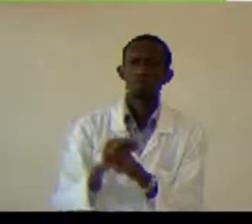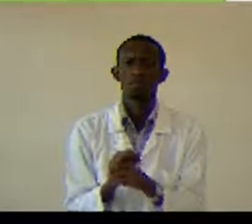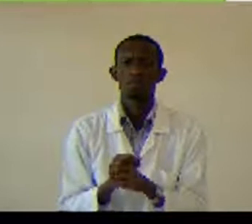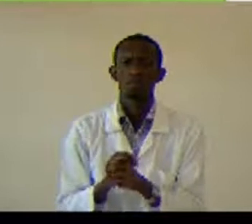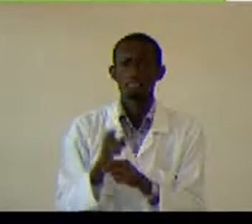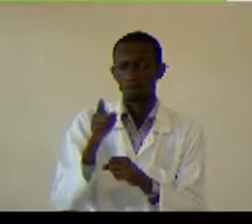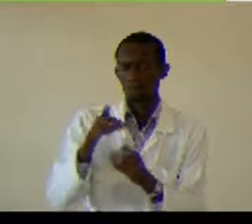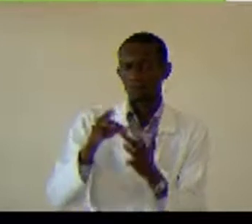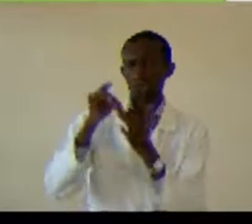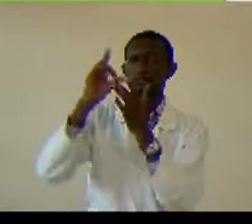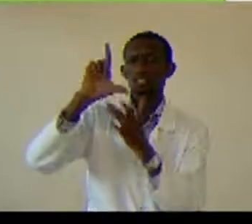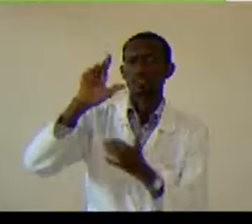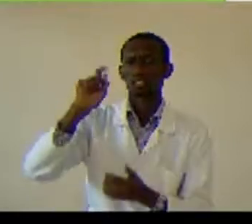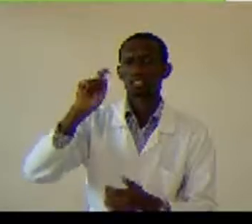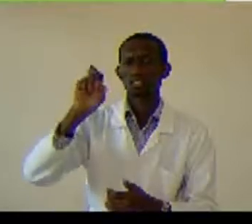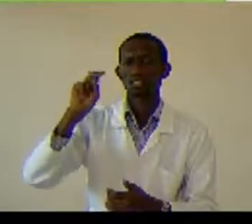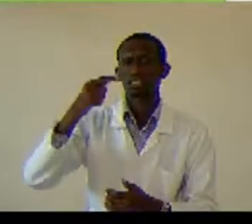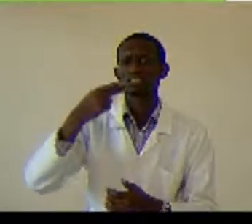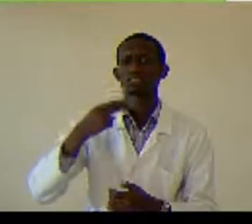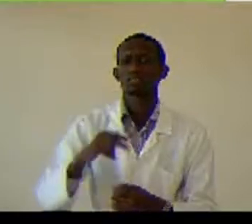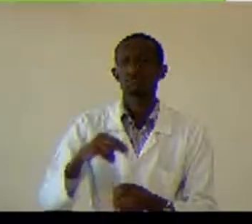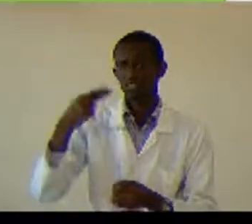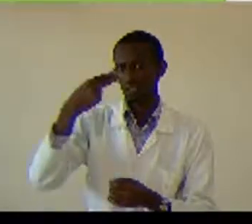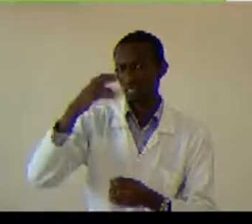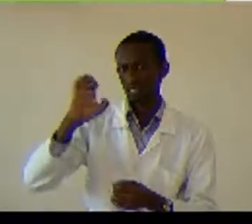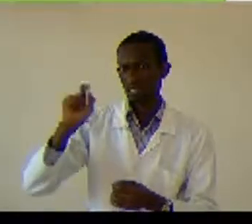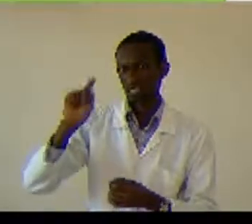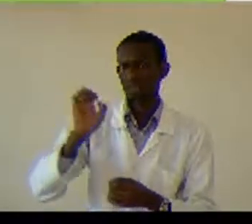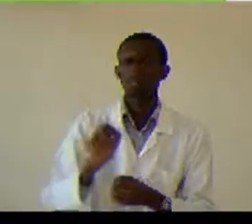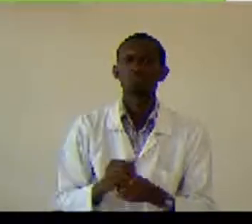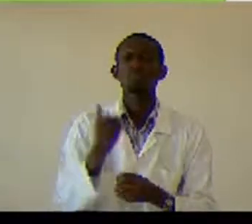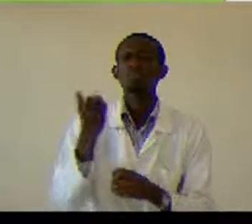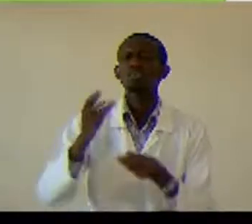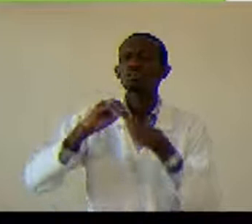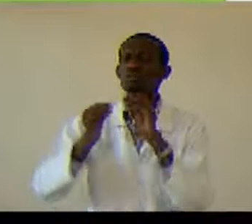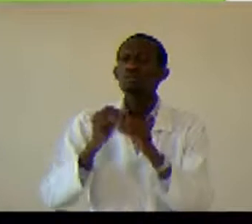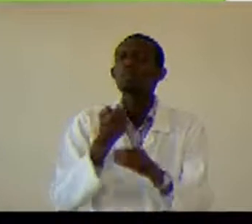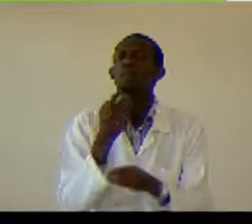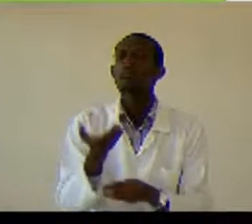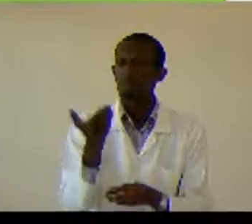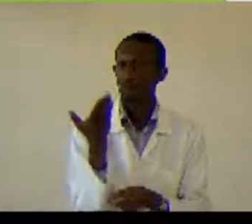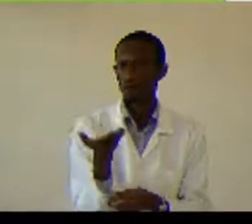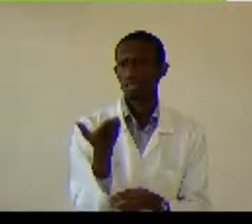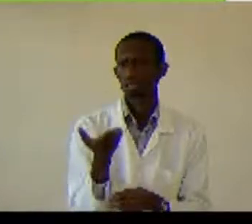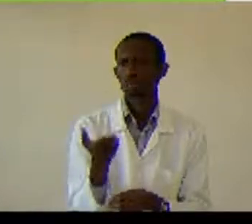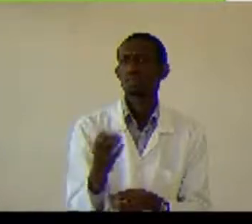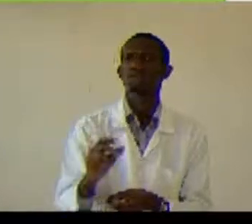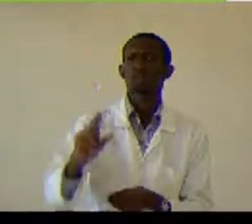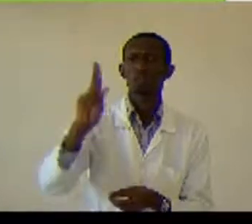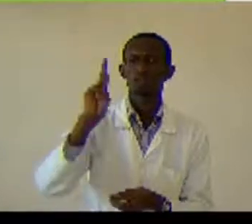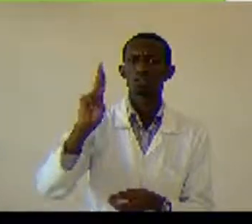specific latent heat is the amount of heat required by 1 kilogram of